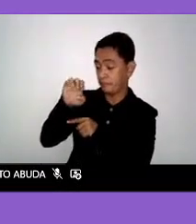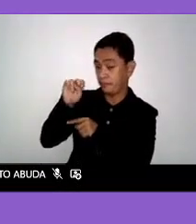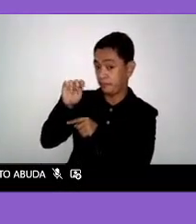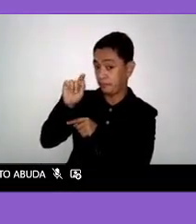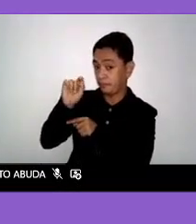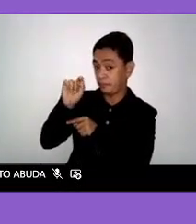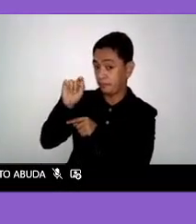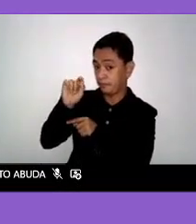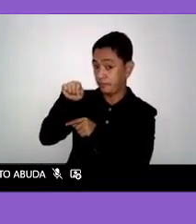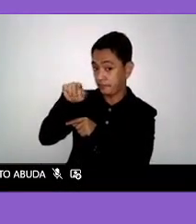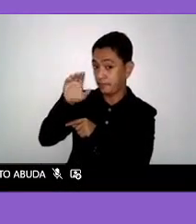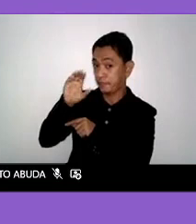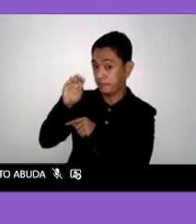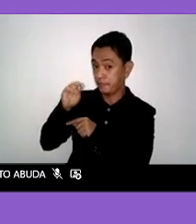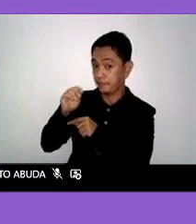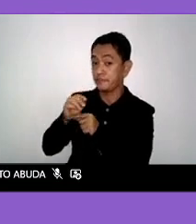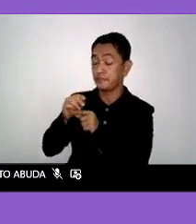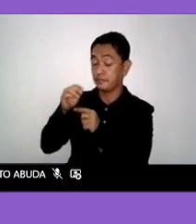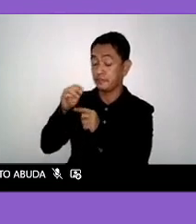code